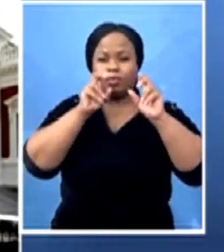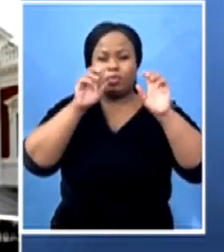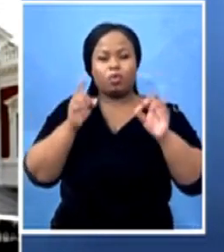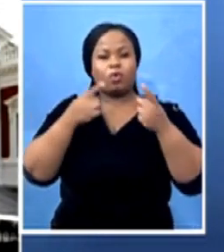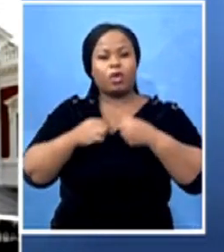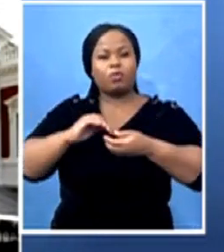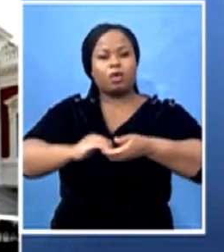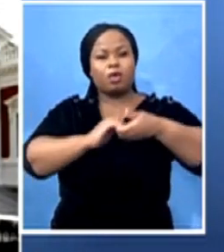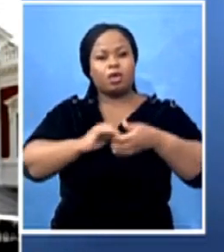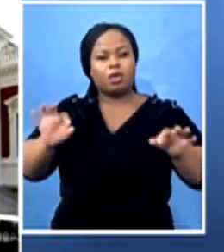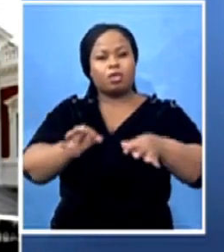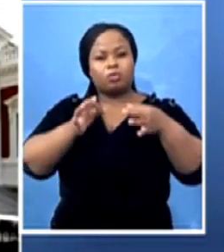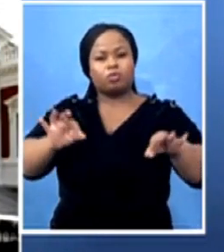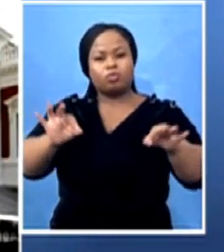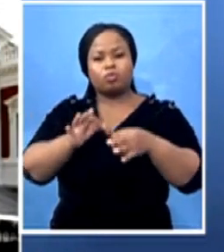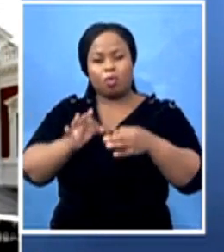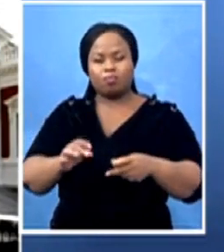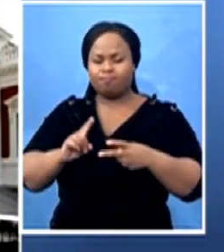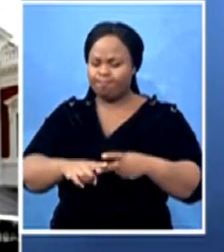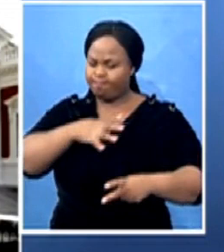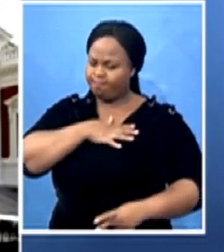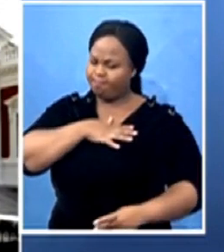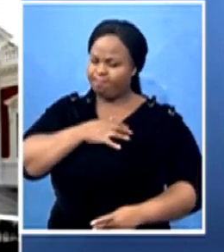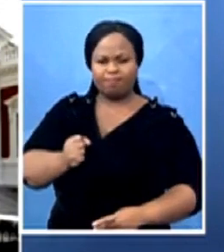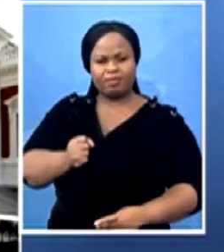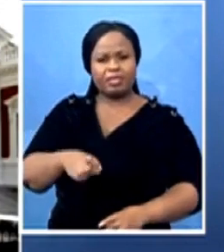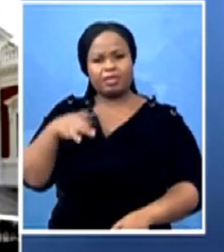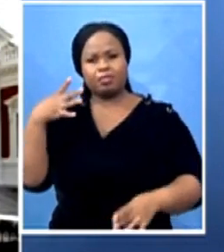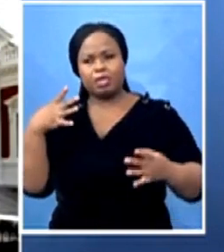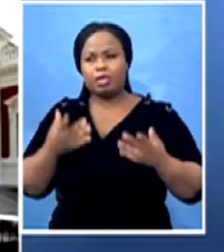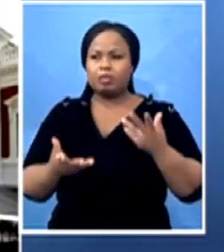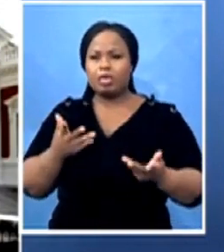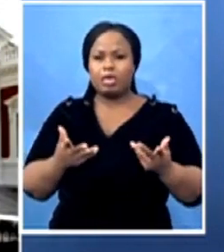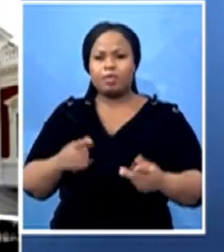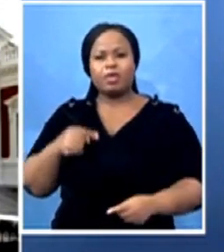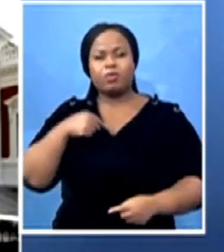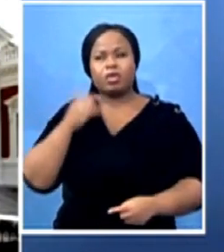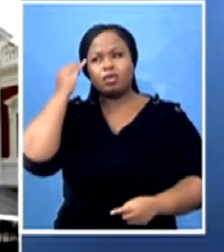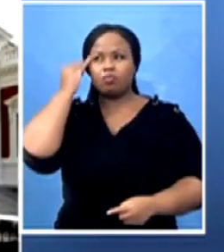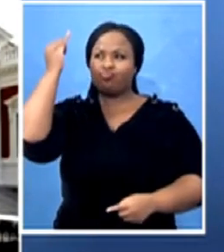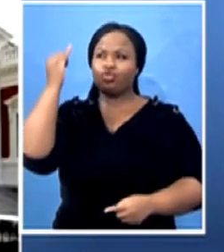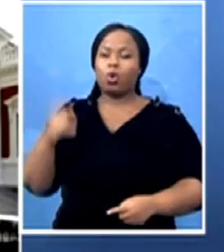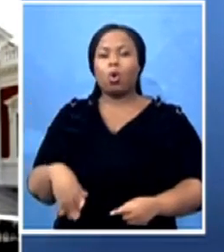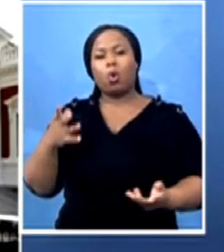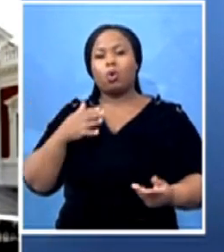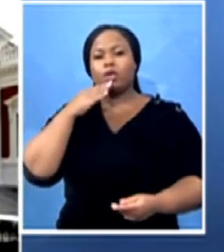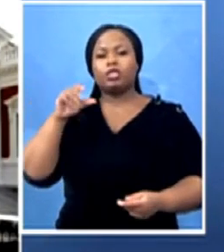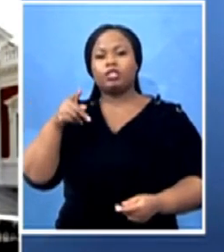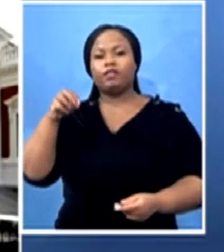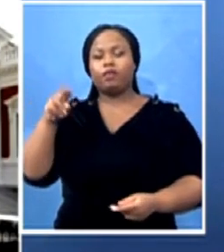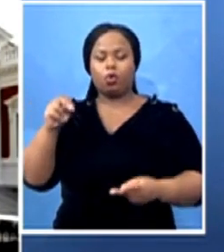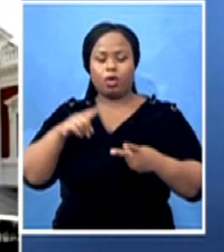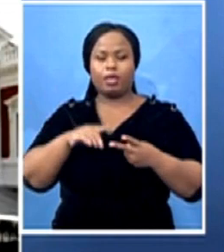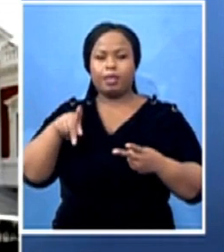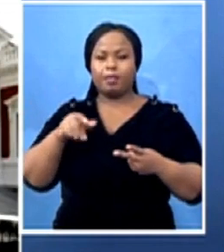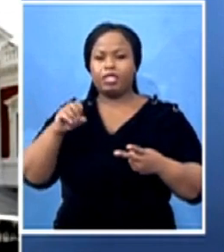bravery, sometimes we imagined that Comrade Pifo and Pashe were imagining. Whatever it is